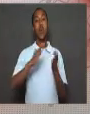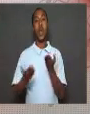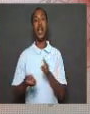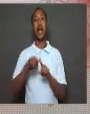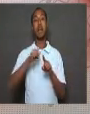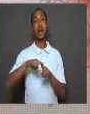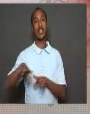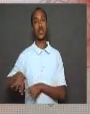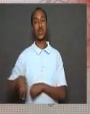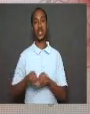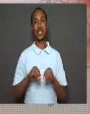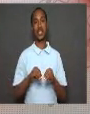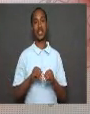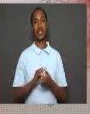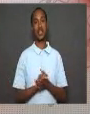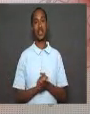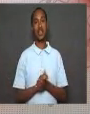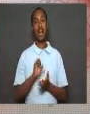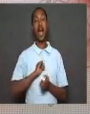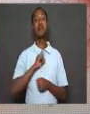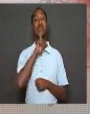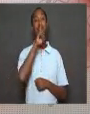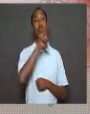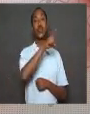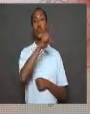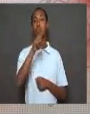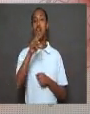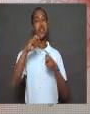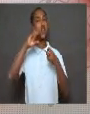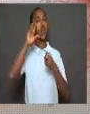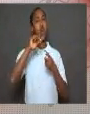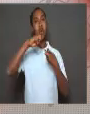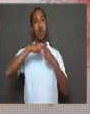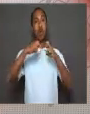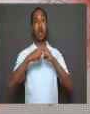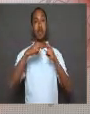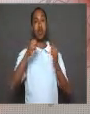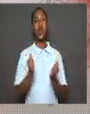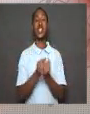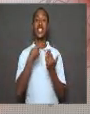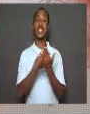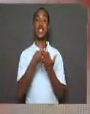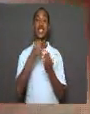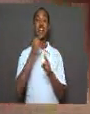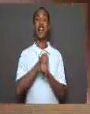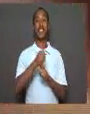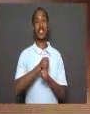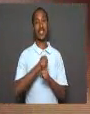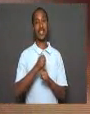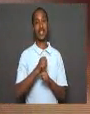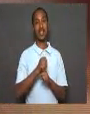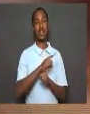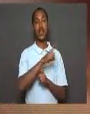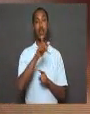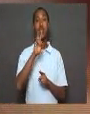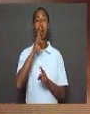Welcome back, students. I am sure that you had no trouble with this activity. You